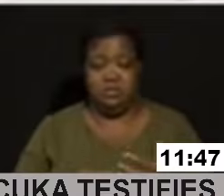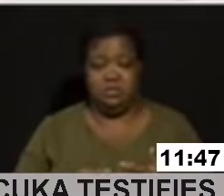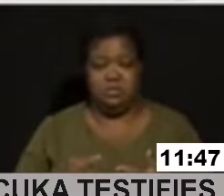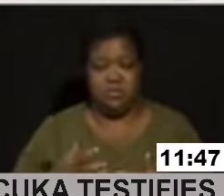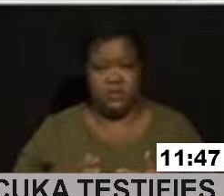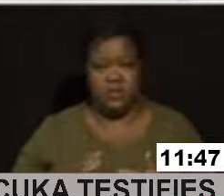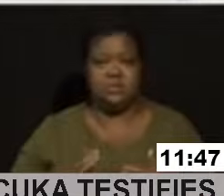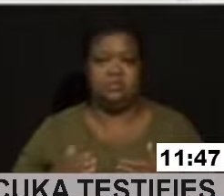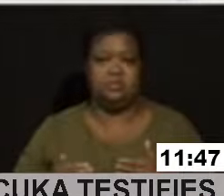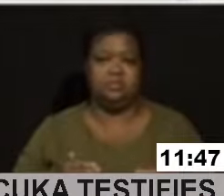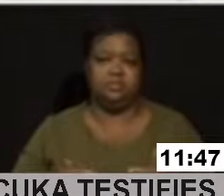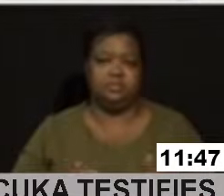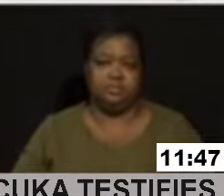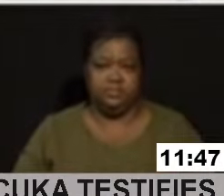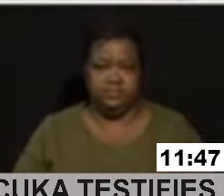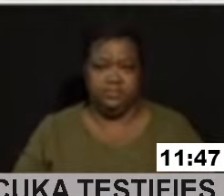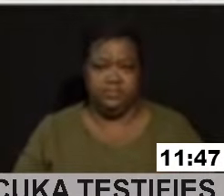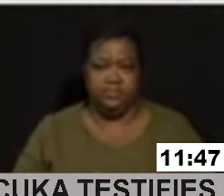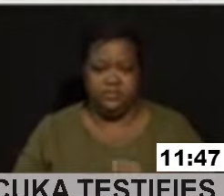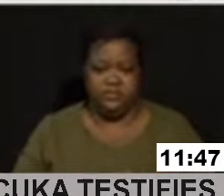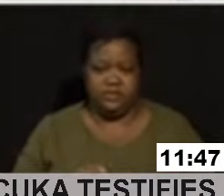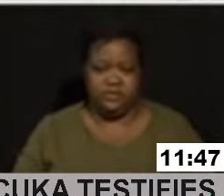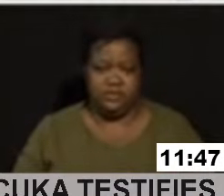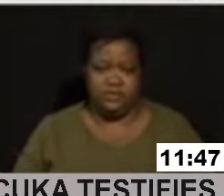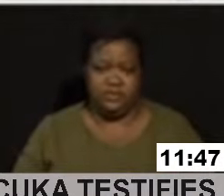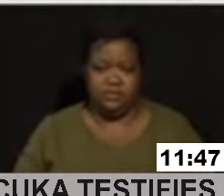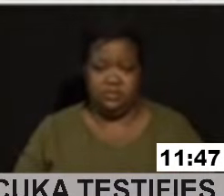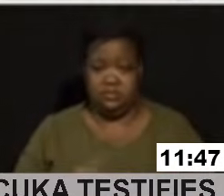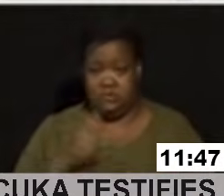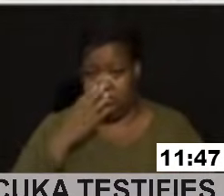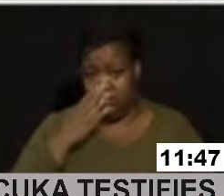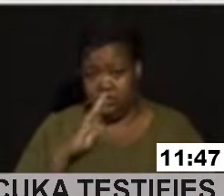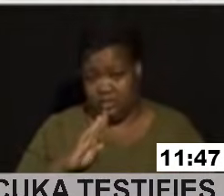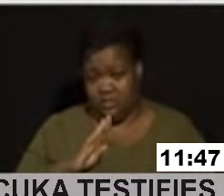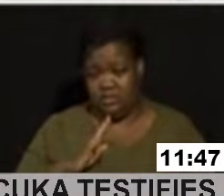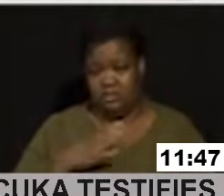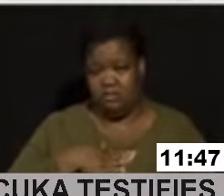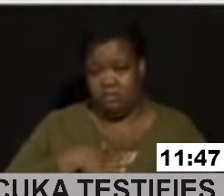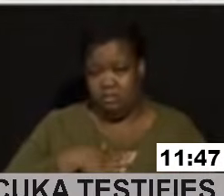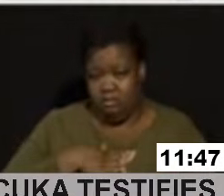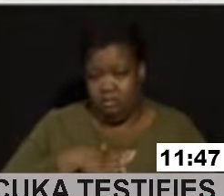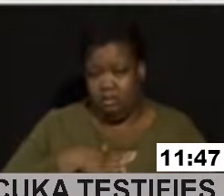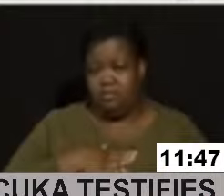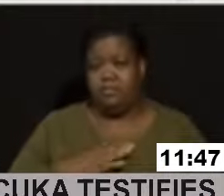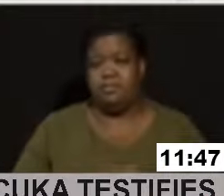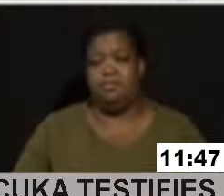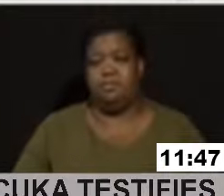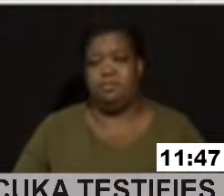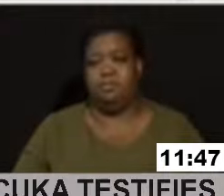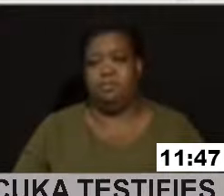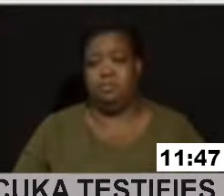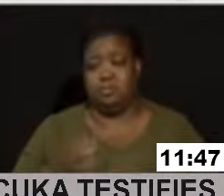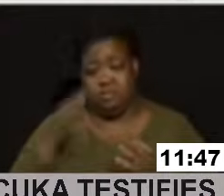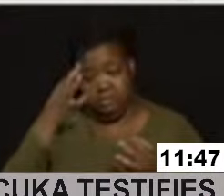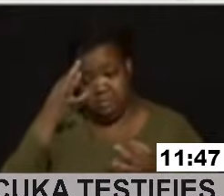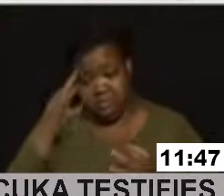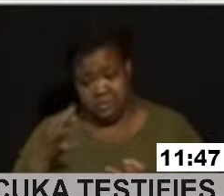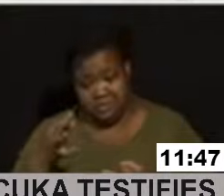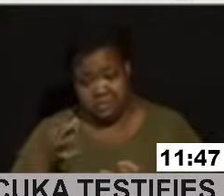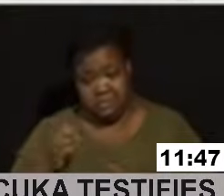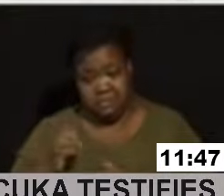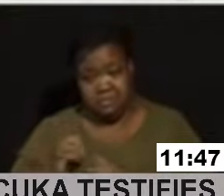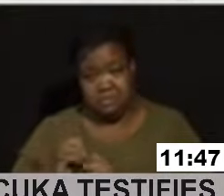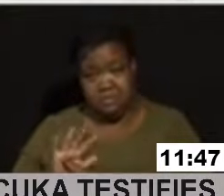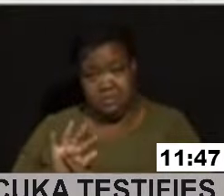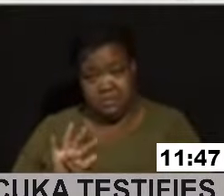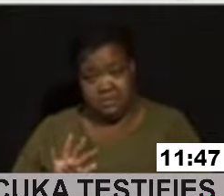And how would that position or that attitude, that sympathy have factored into any decision had